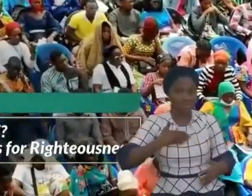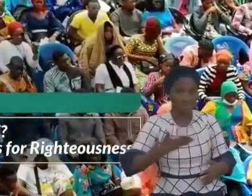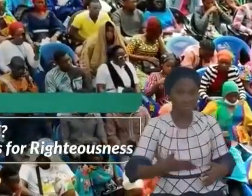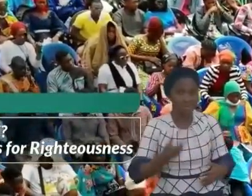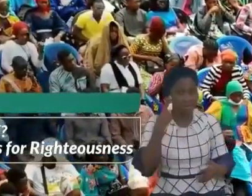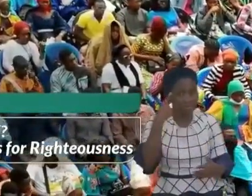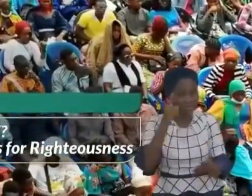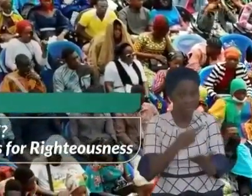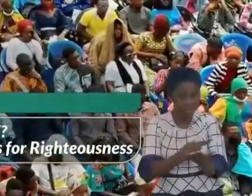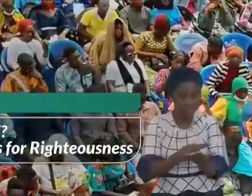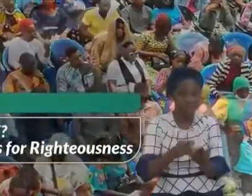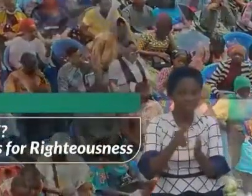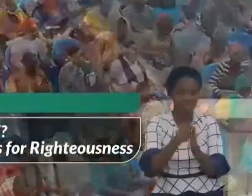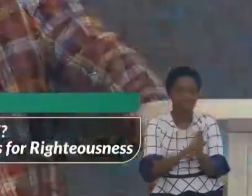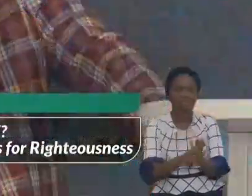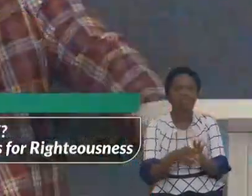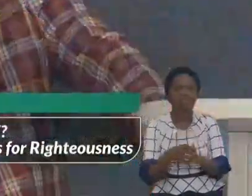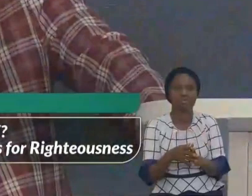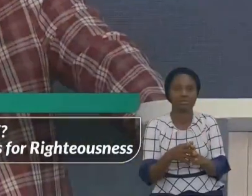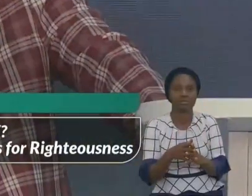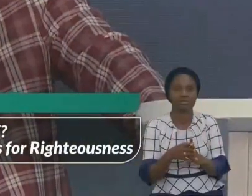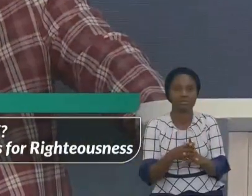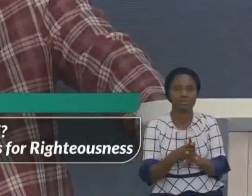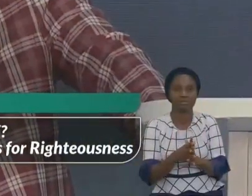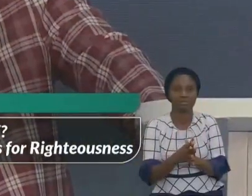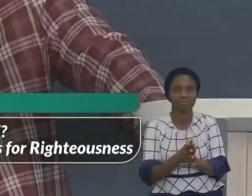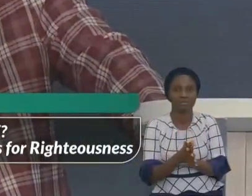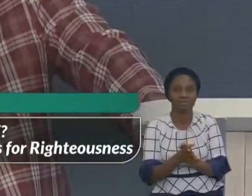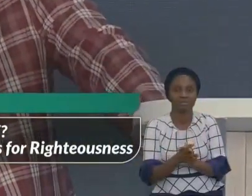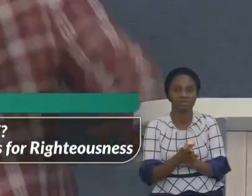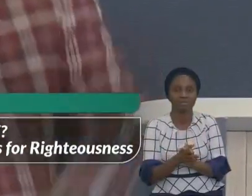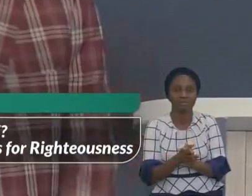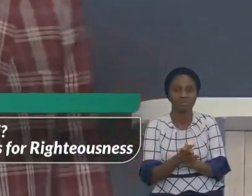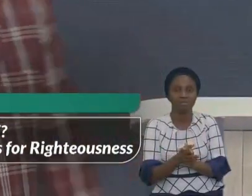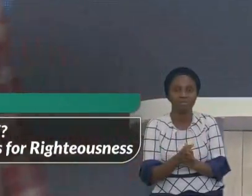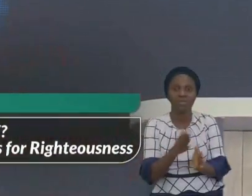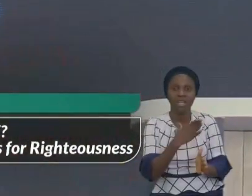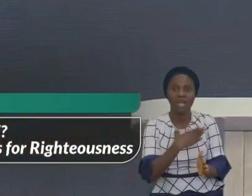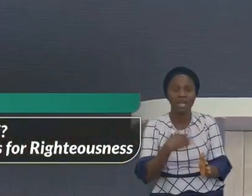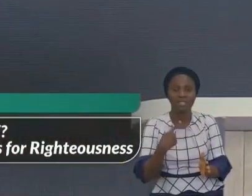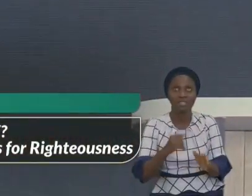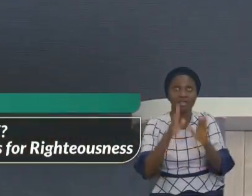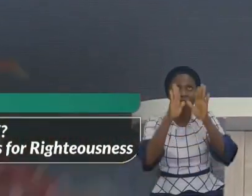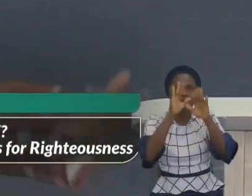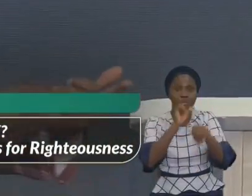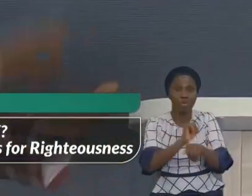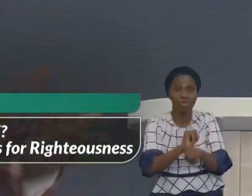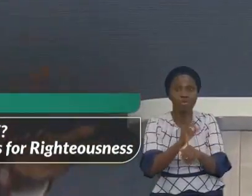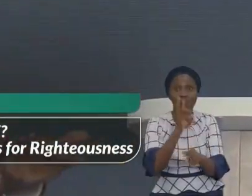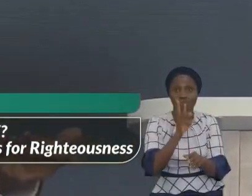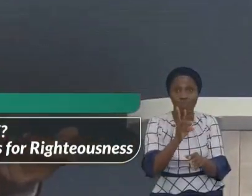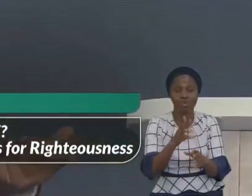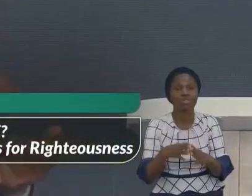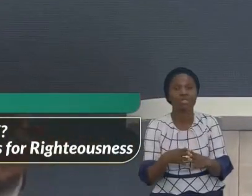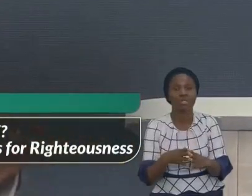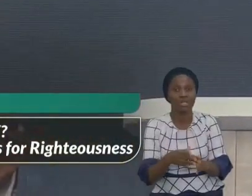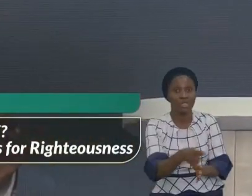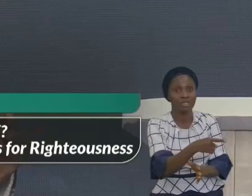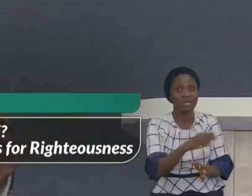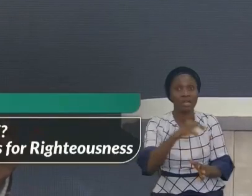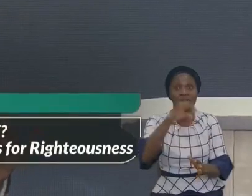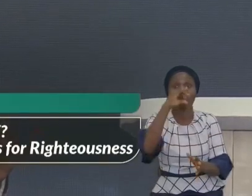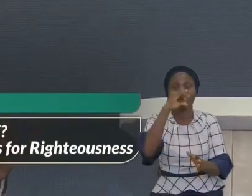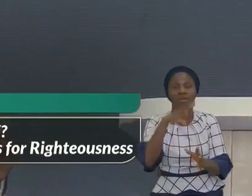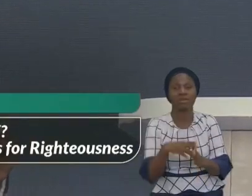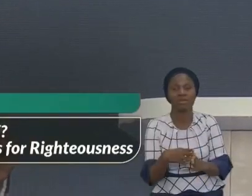And the miracle water that they drank was not enough to take them up